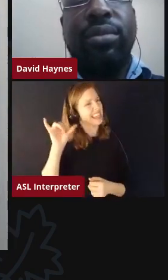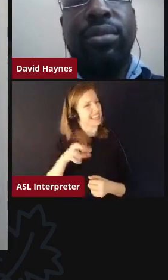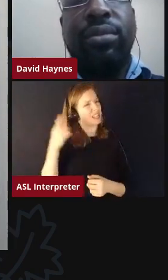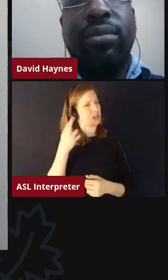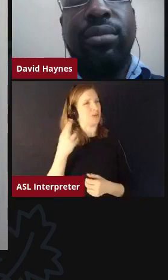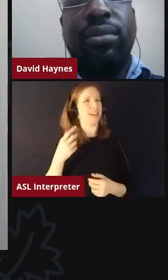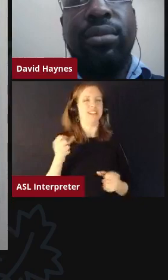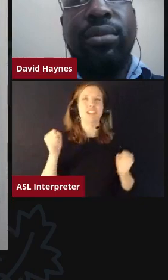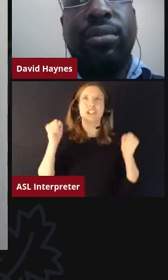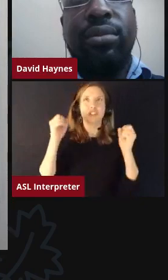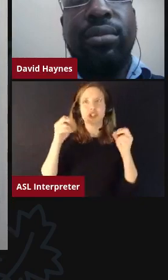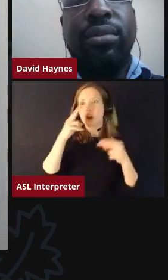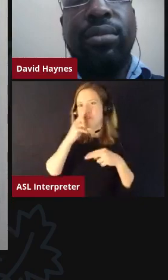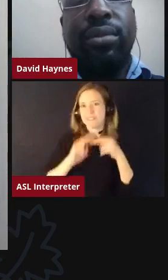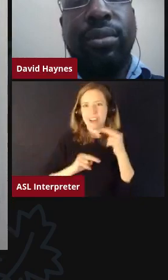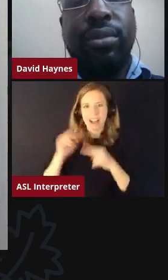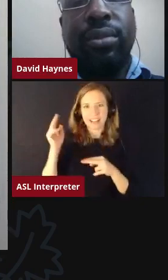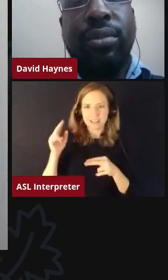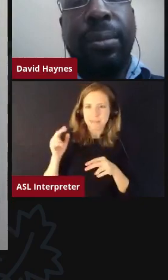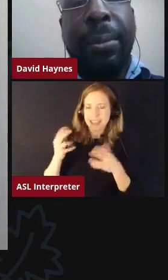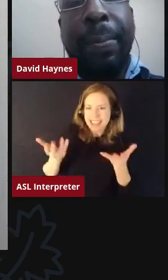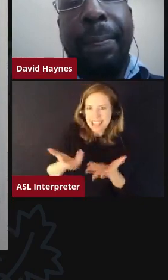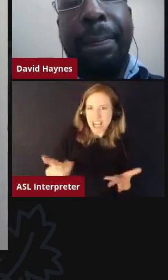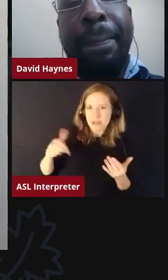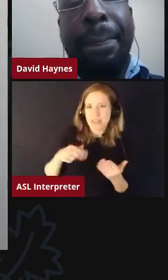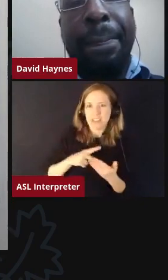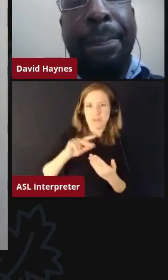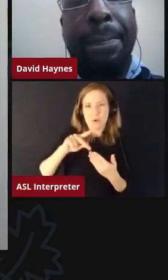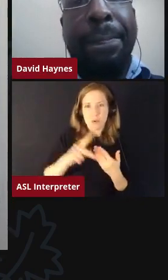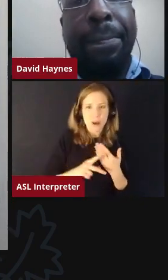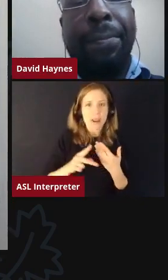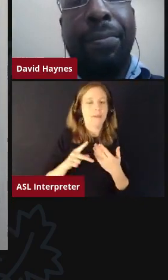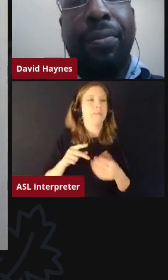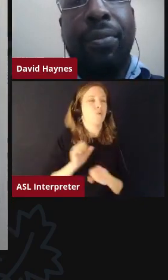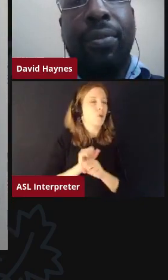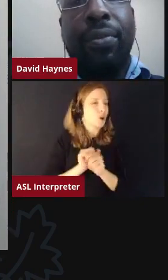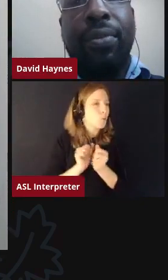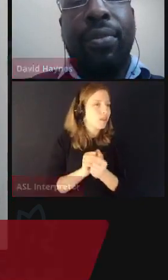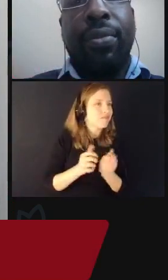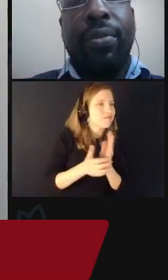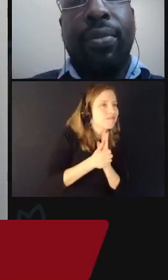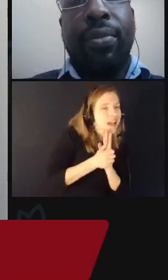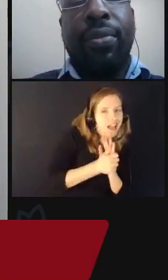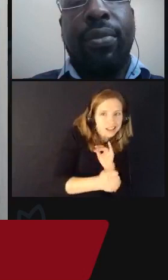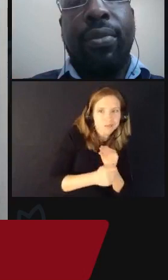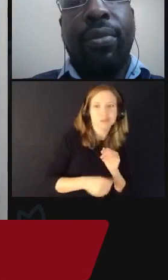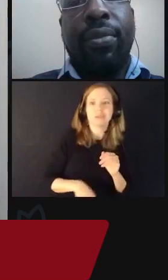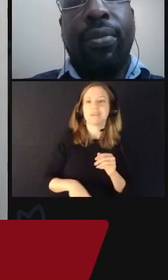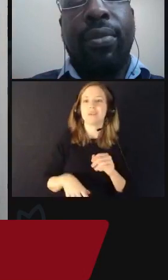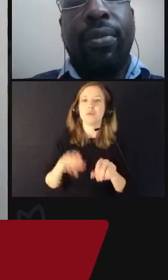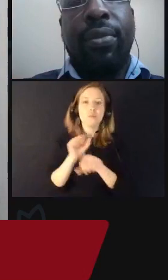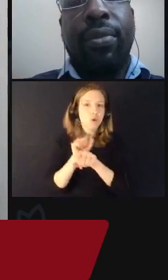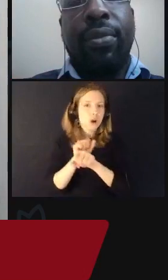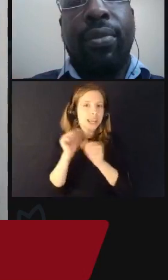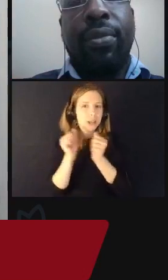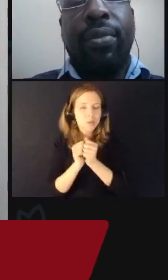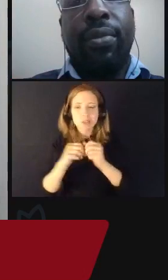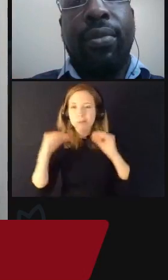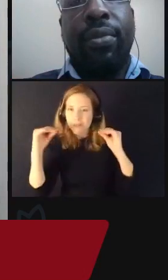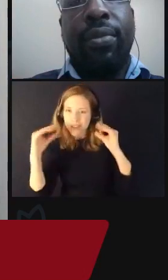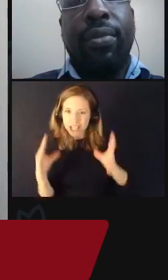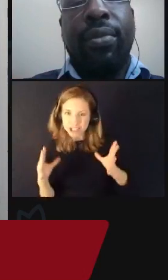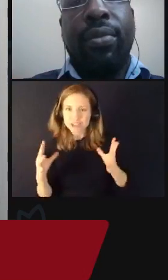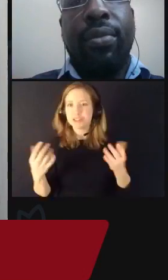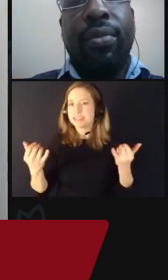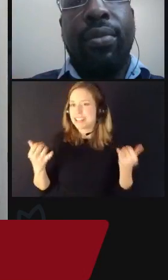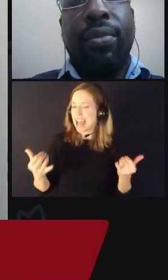our experts, because you get sometimes more than just information about health. Now you do have Dr.